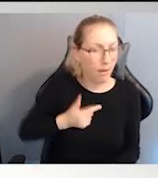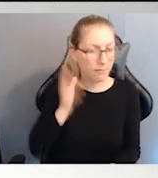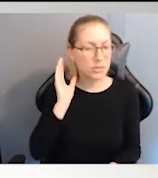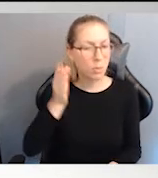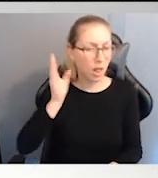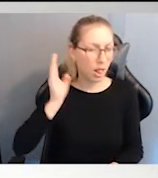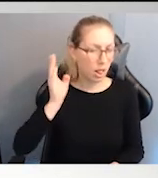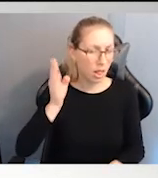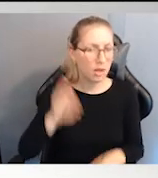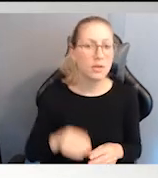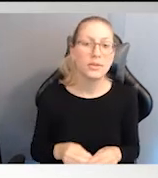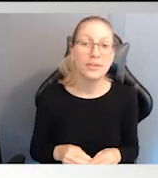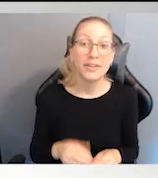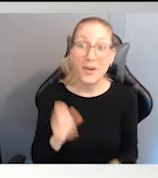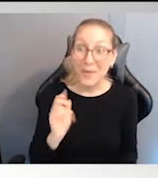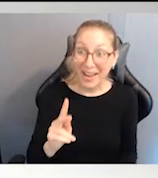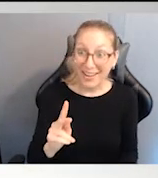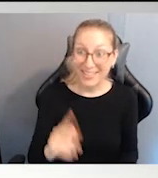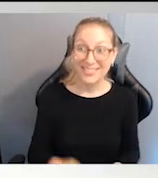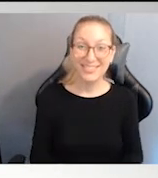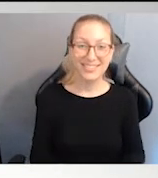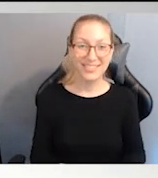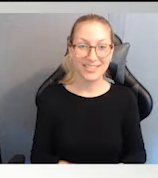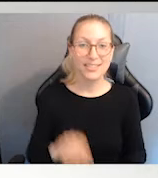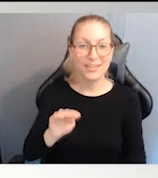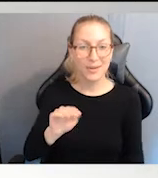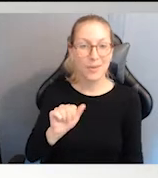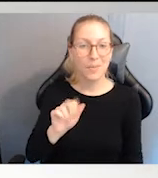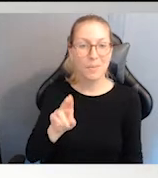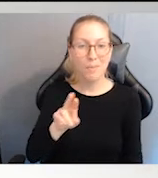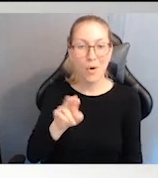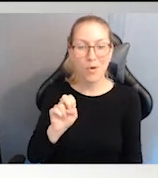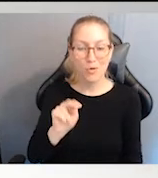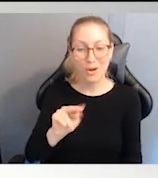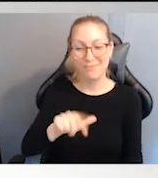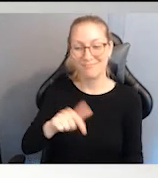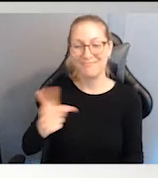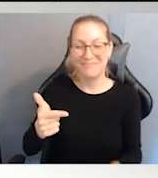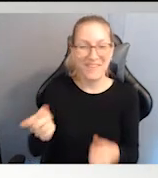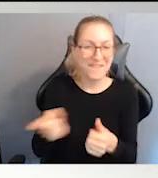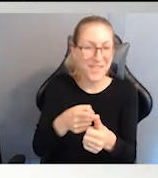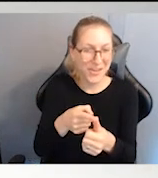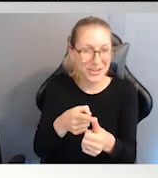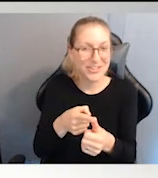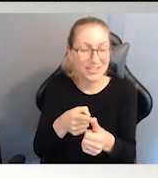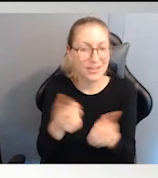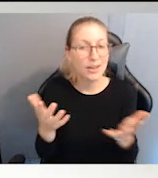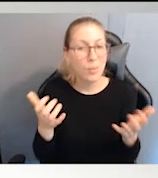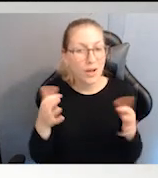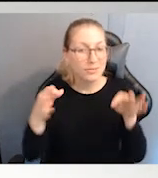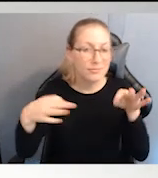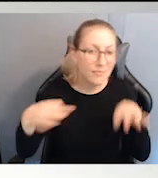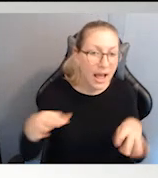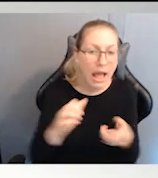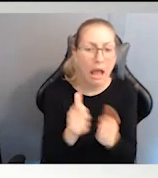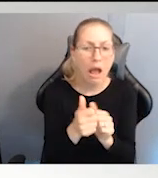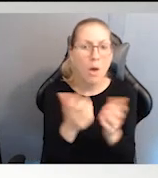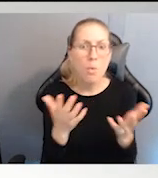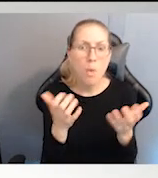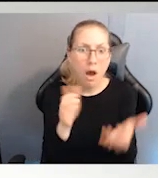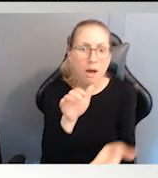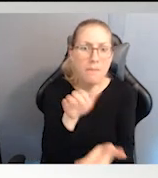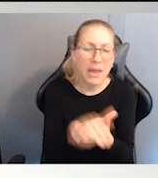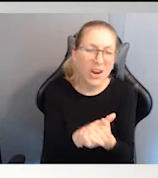Okay? So I'll let Maureen go first, and she wants to talk about how she wants to be married, but it's a